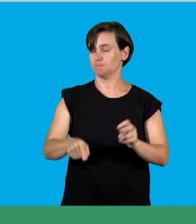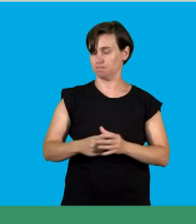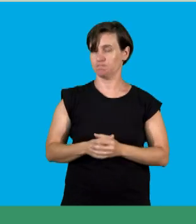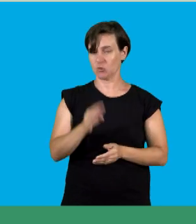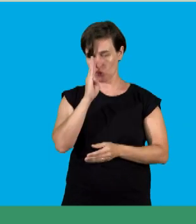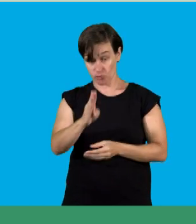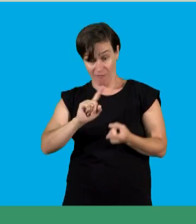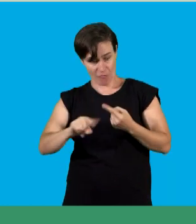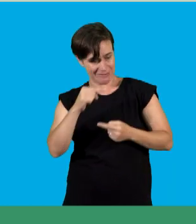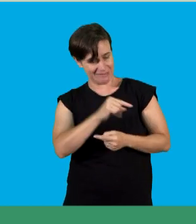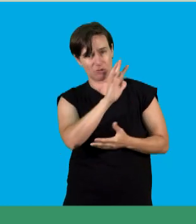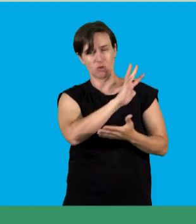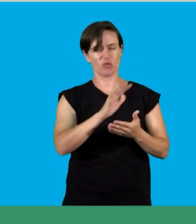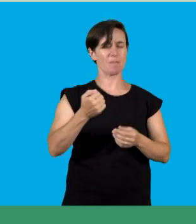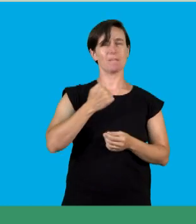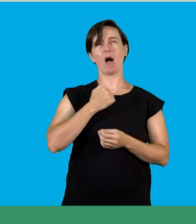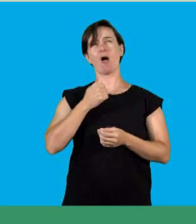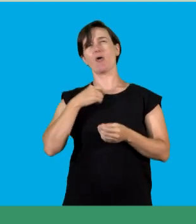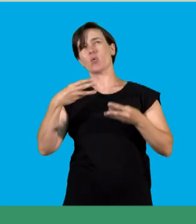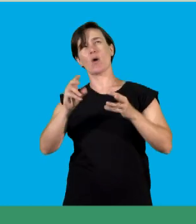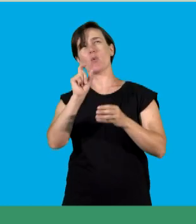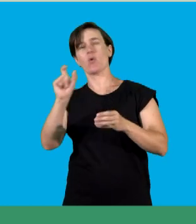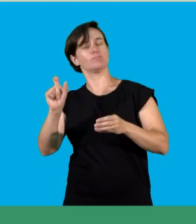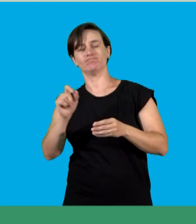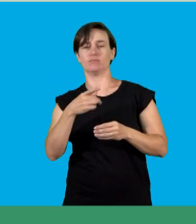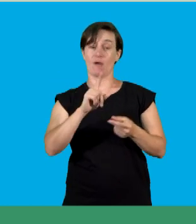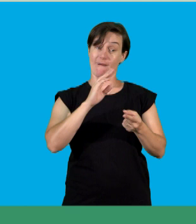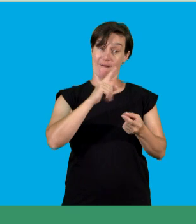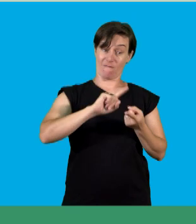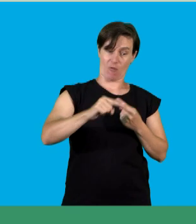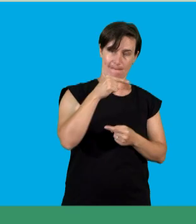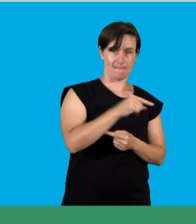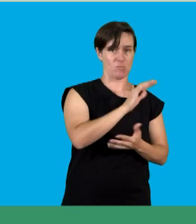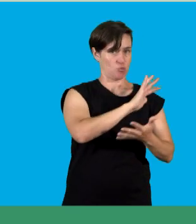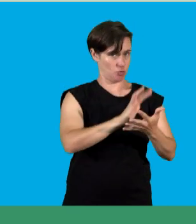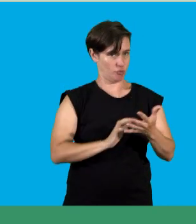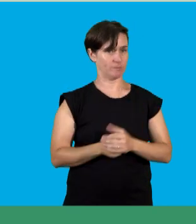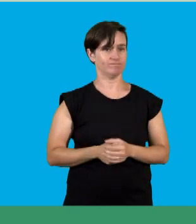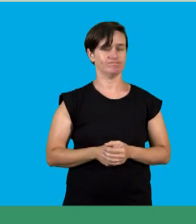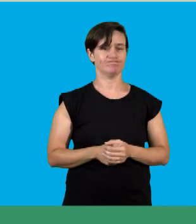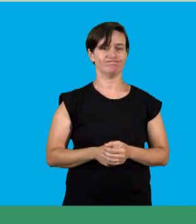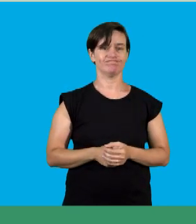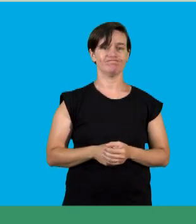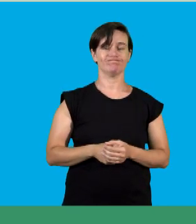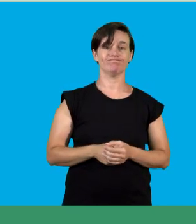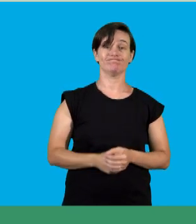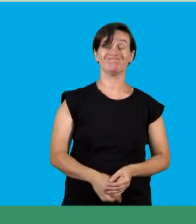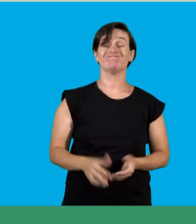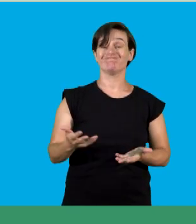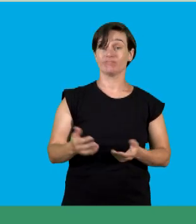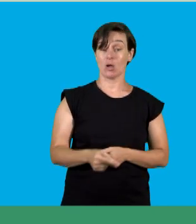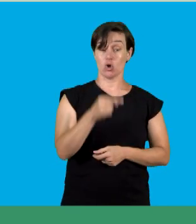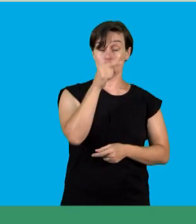about. Taking it as is, not changing anything. All right, secondly, she created a